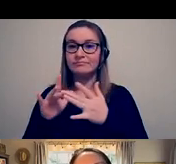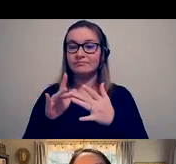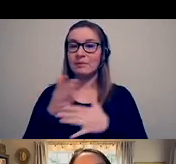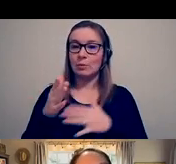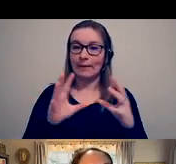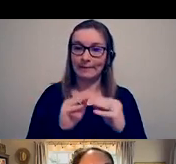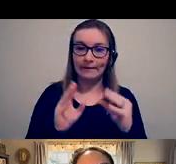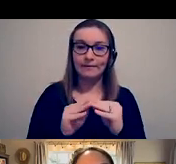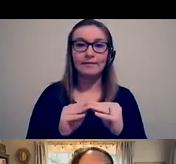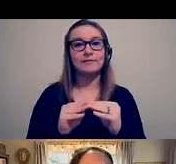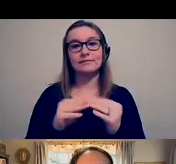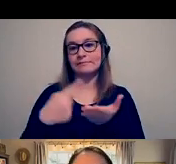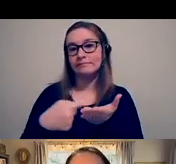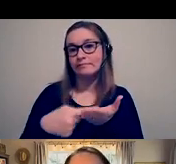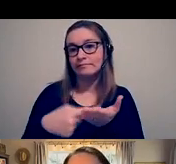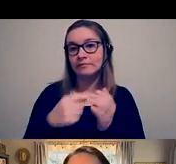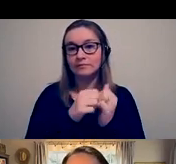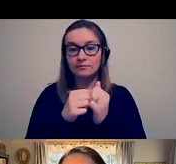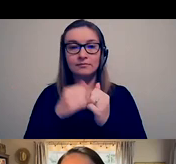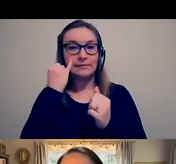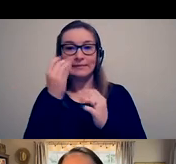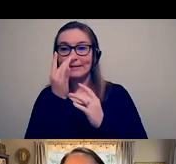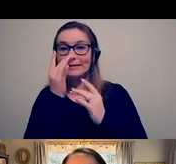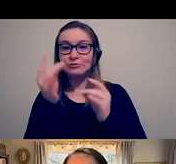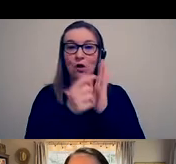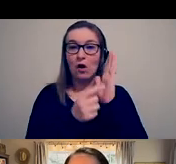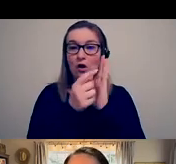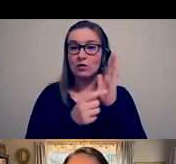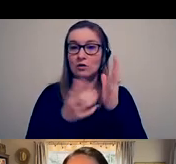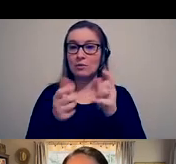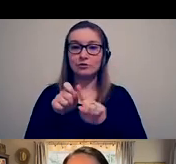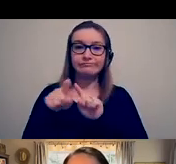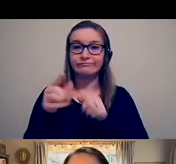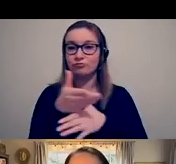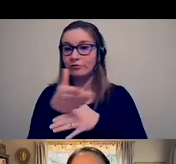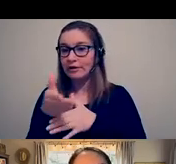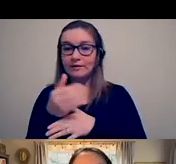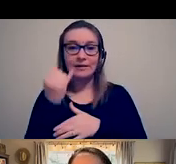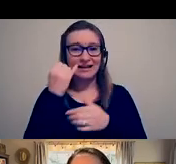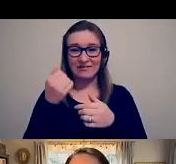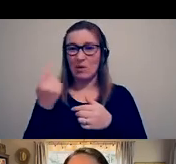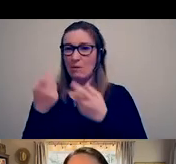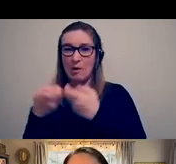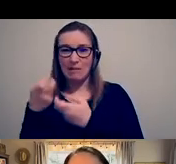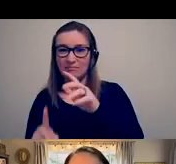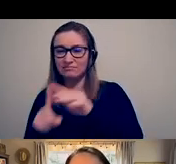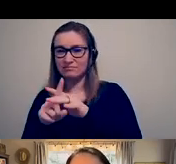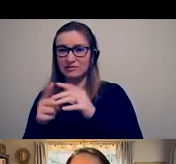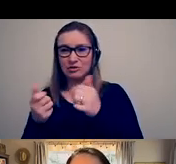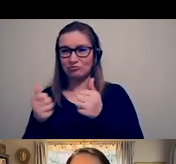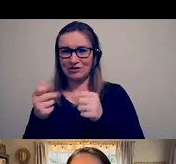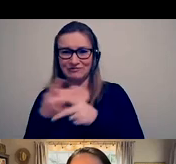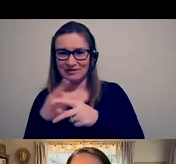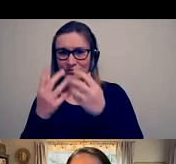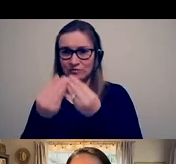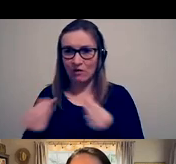about looking, whether you have interesting articles you want to share, or if you are trying to solve a problem, or you want someone to test it. We have some really